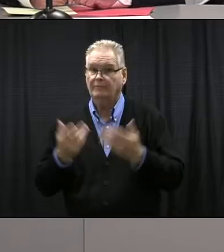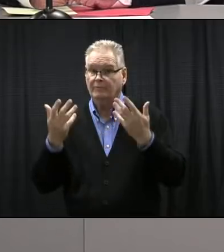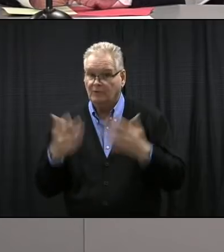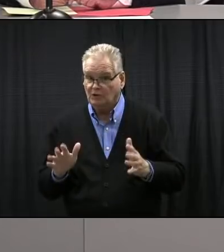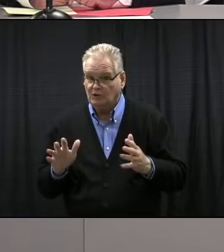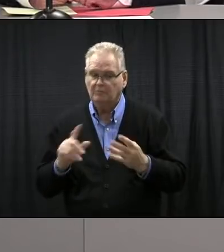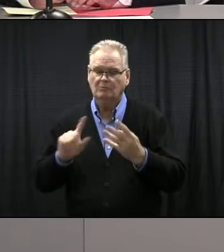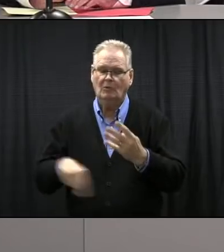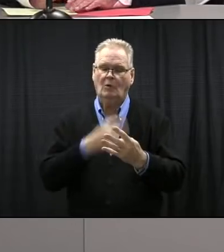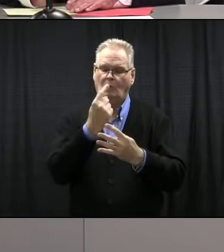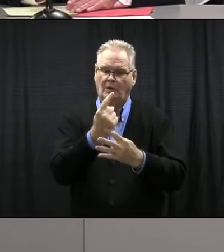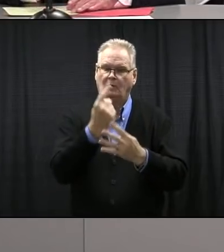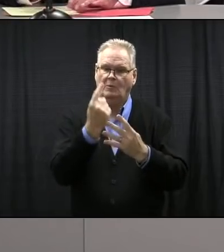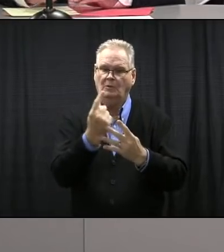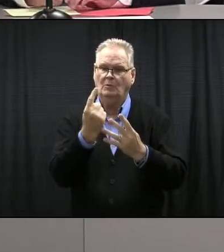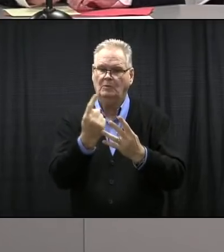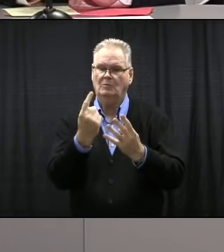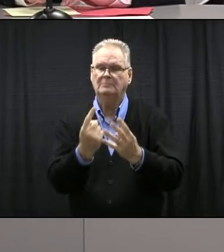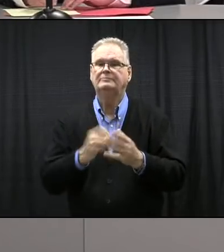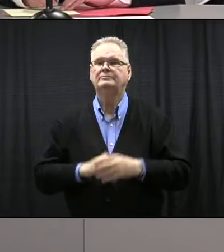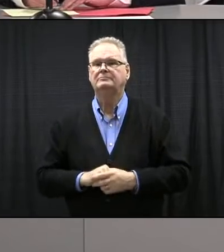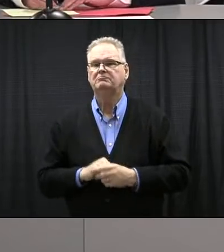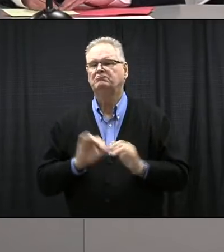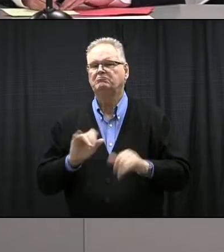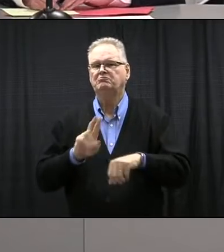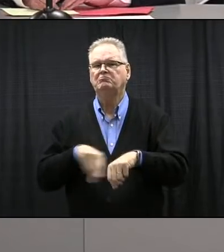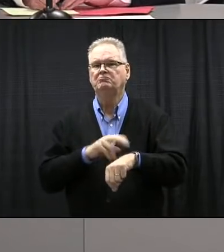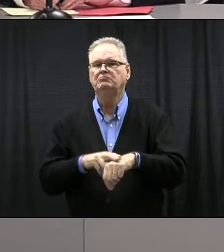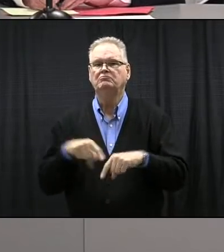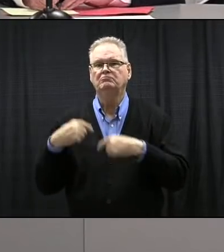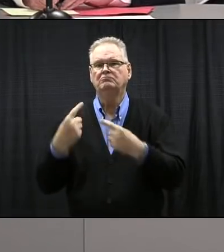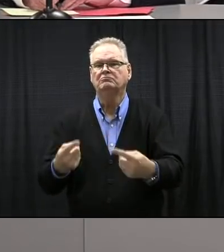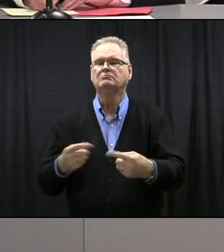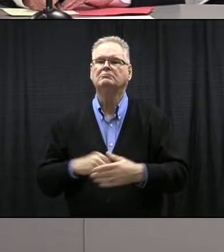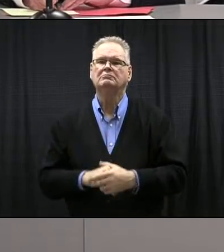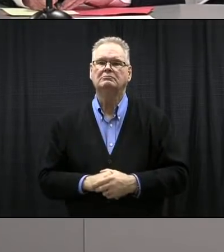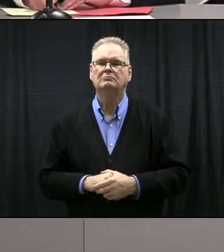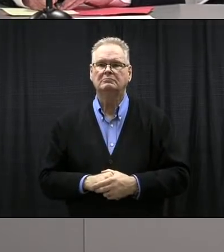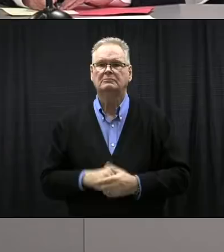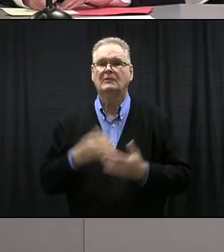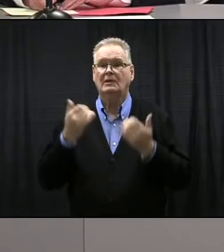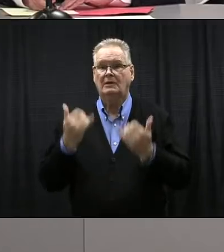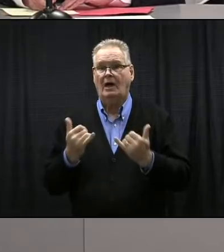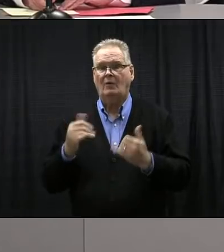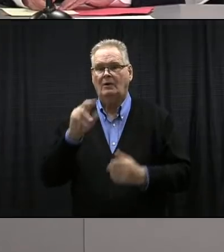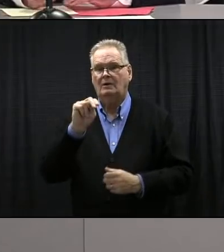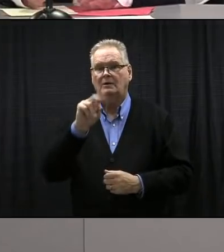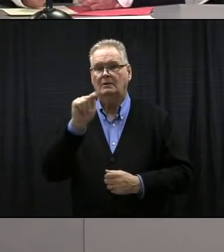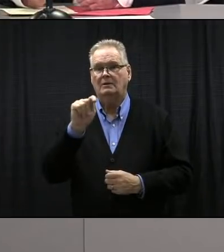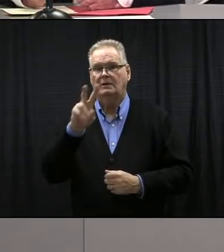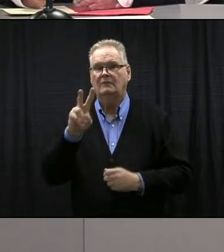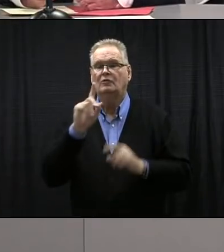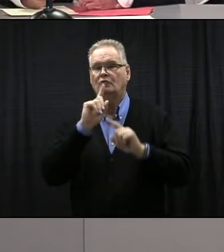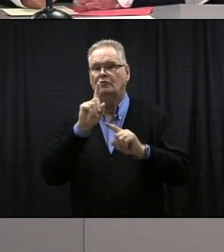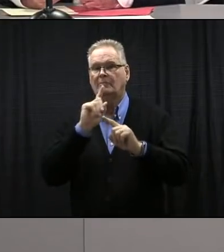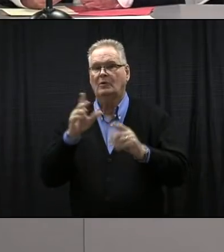to ask 1 final question. Our first questions are from Kellyanne Roberts with NTV. Please go ahead and make your way to the